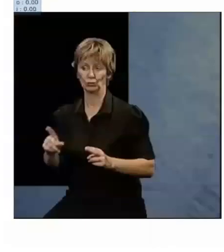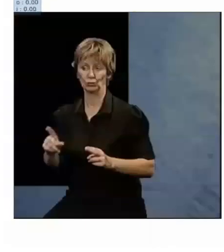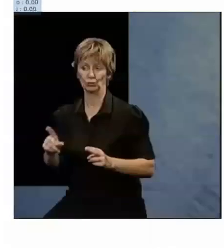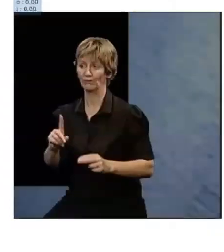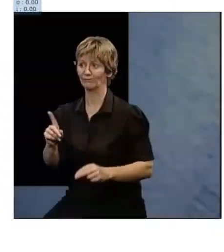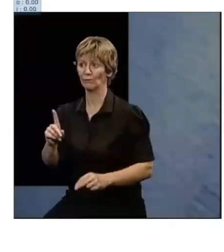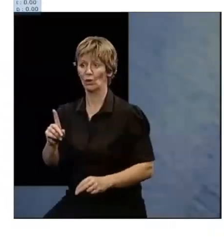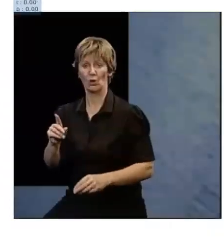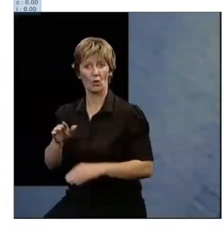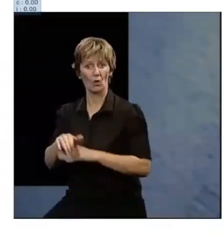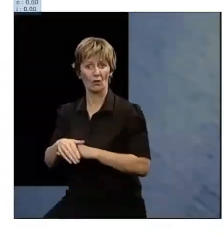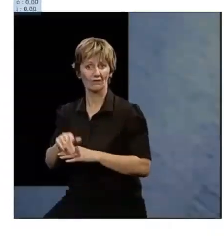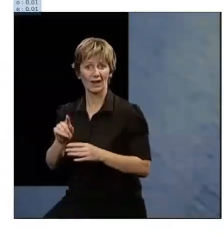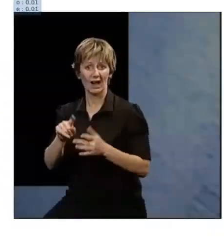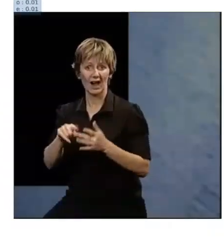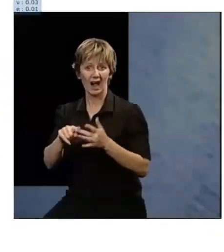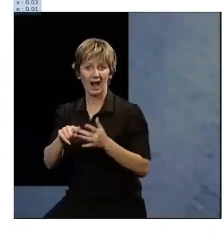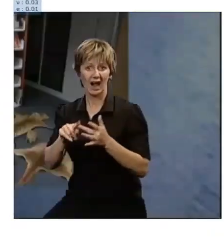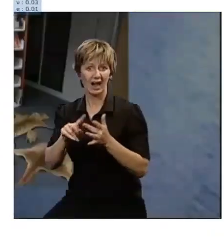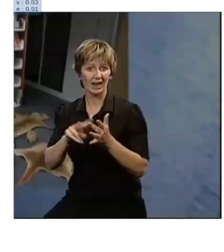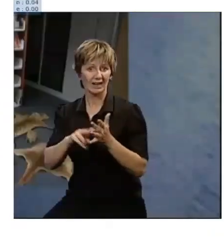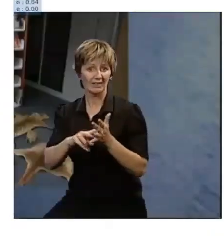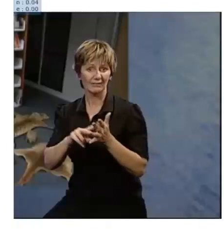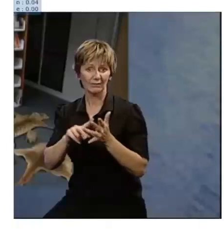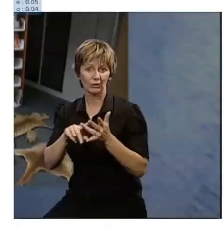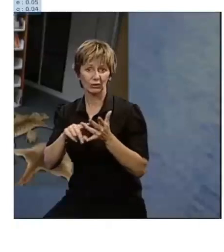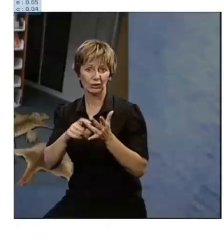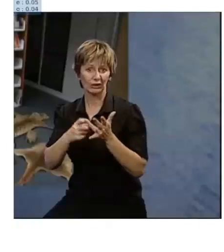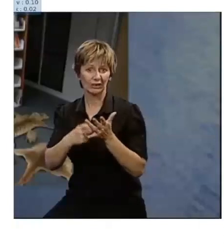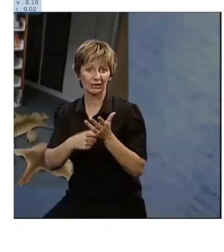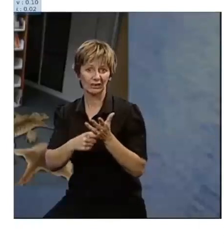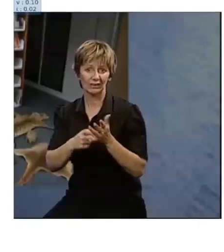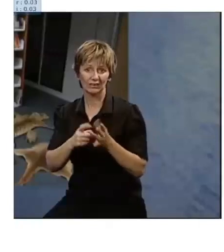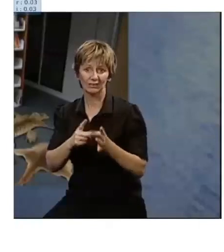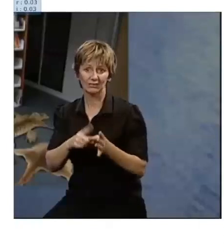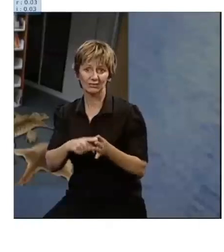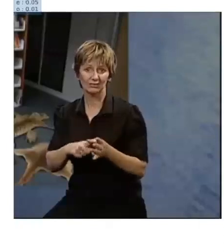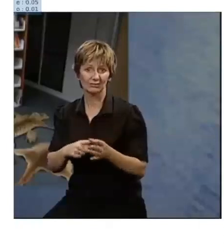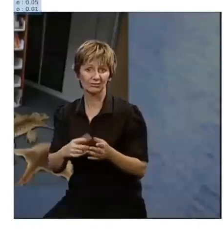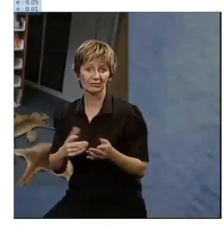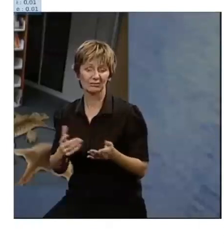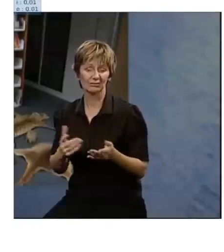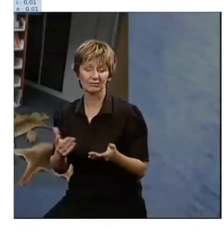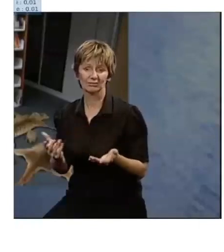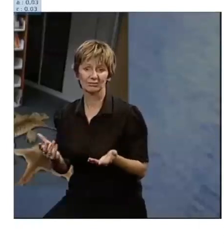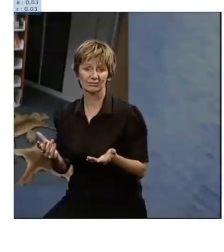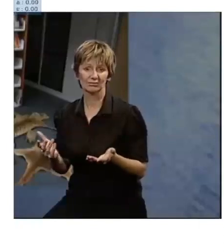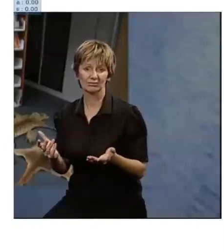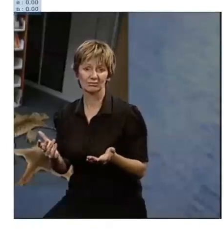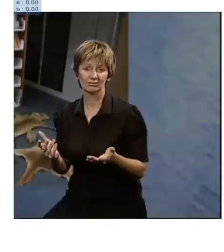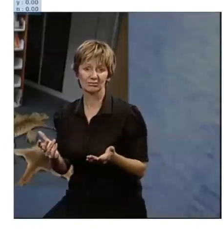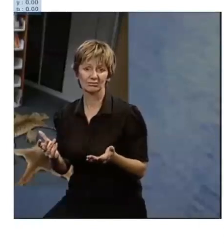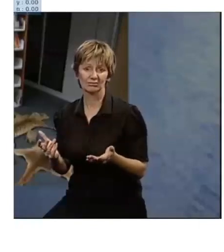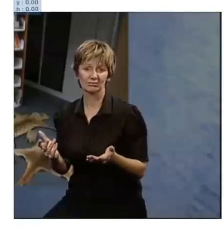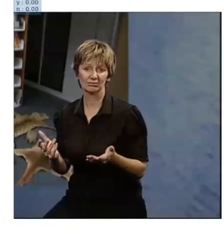This is a second example. Here we get most letters, but mistake the letters O and E, which is a common error because